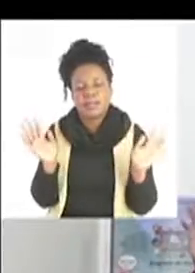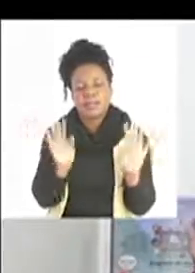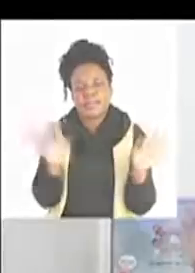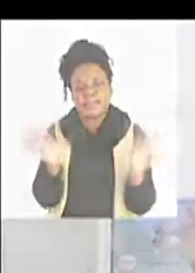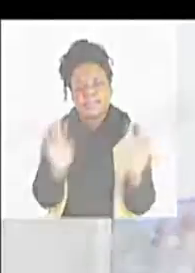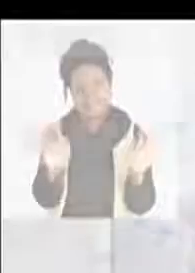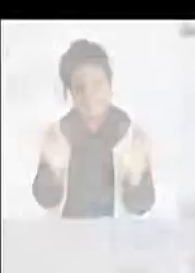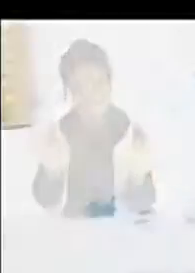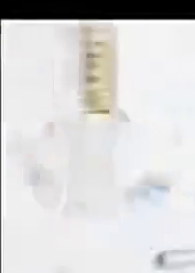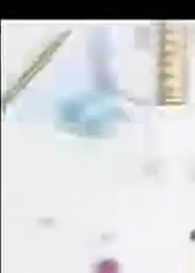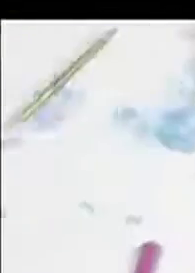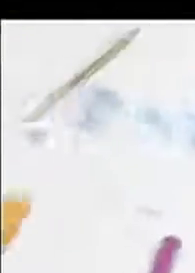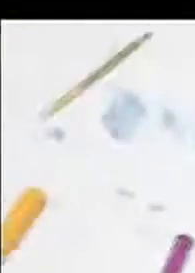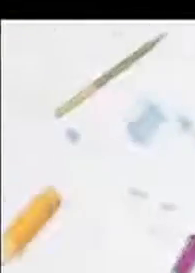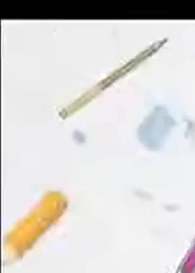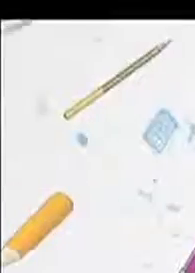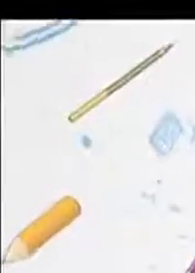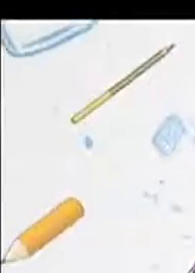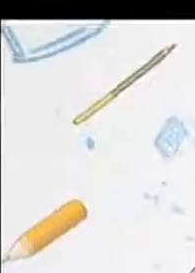ta-ta!